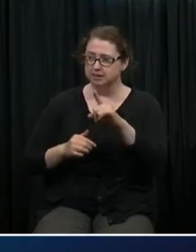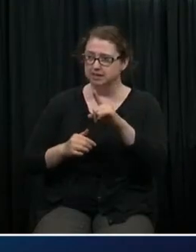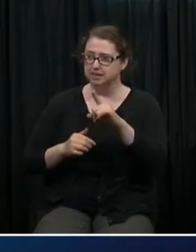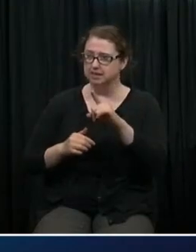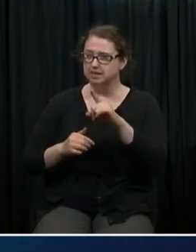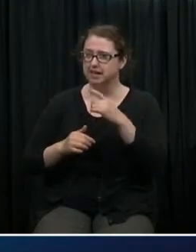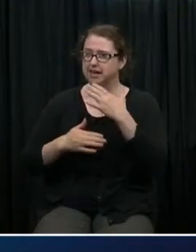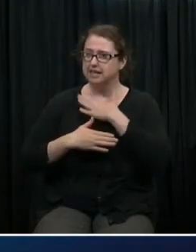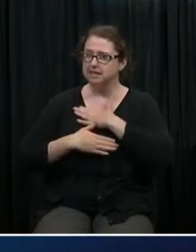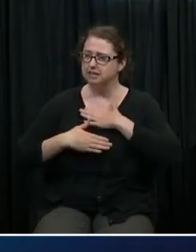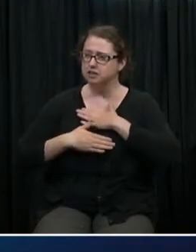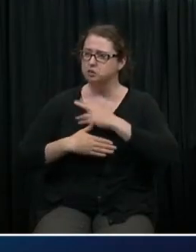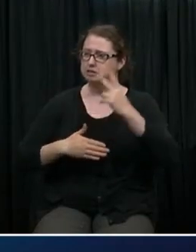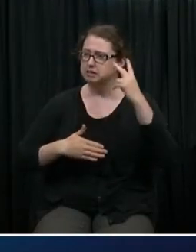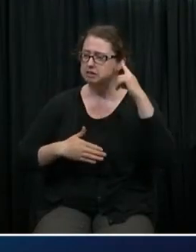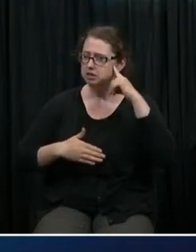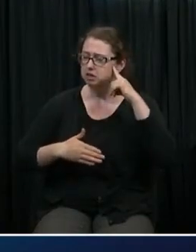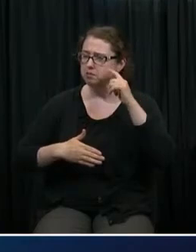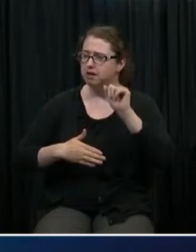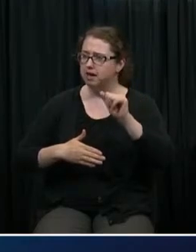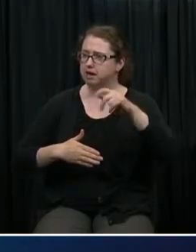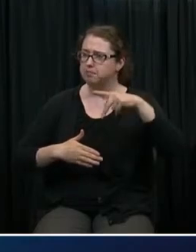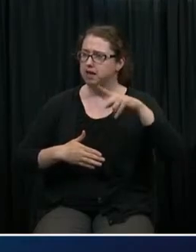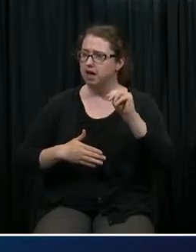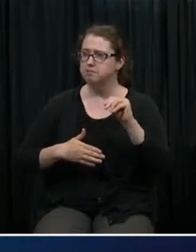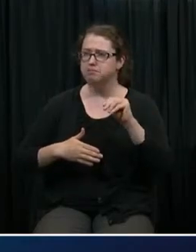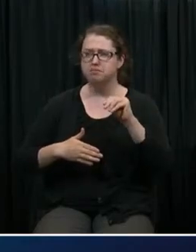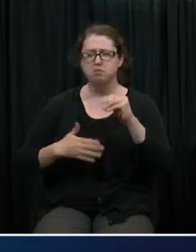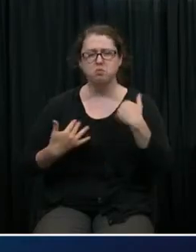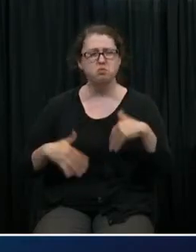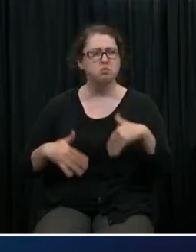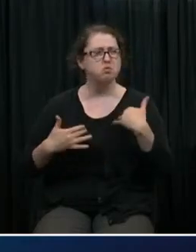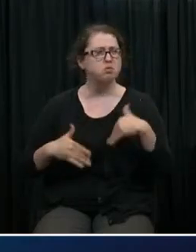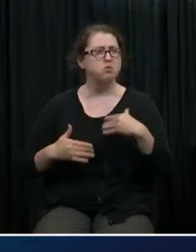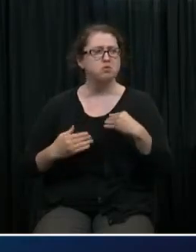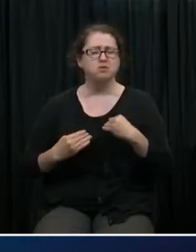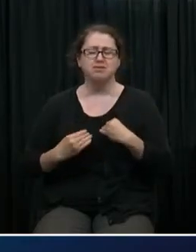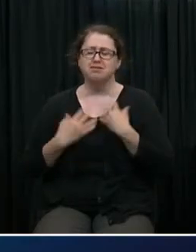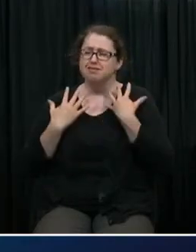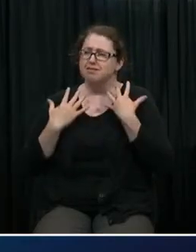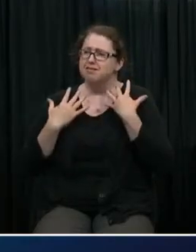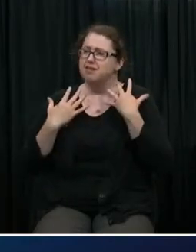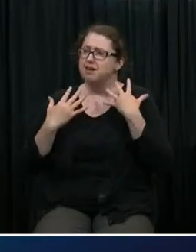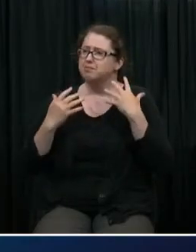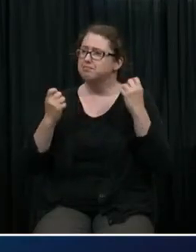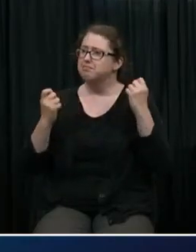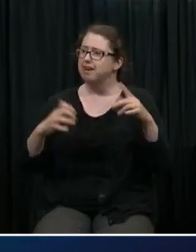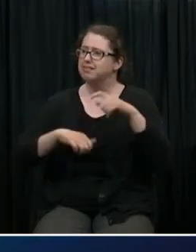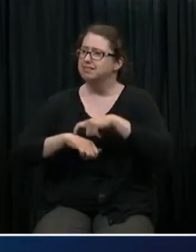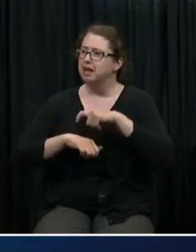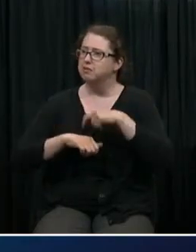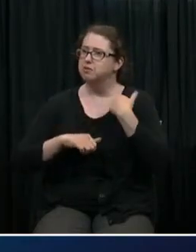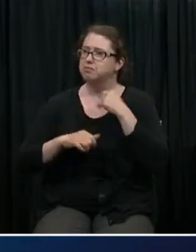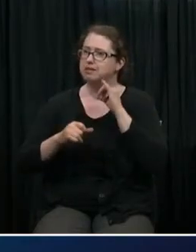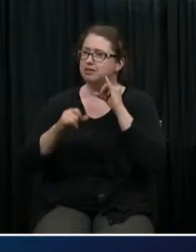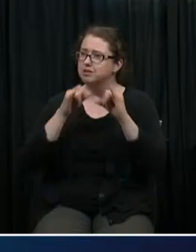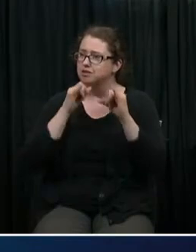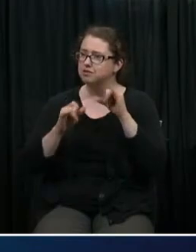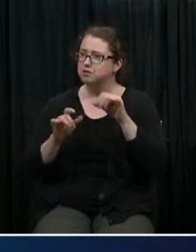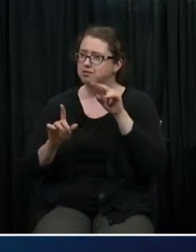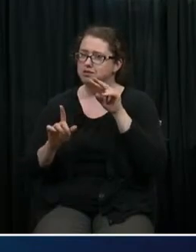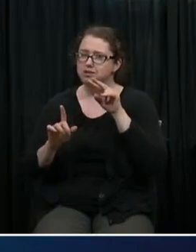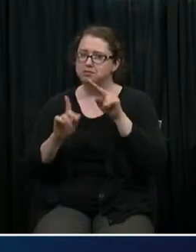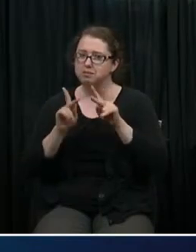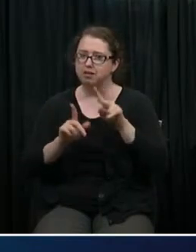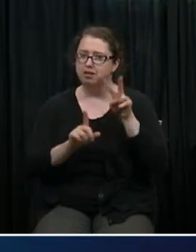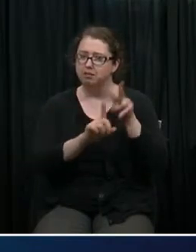about Possibility Ministries. Most of the times when we interview applicants for positions,